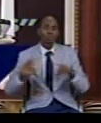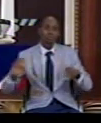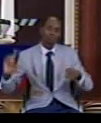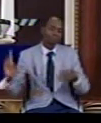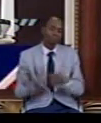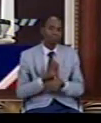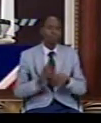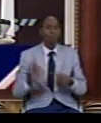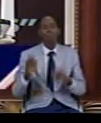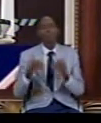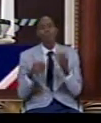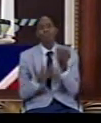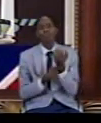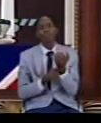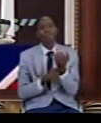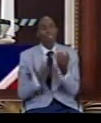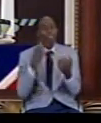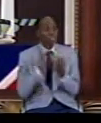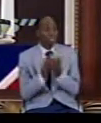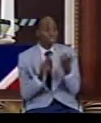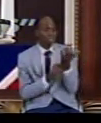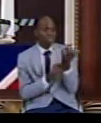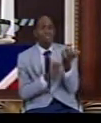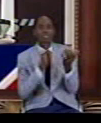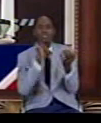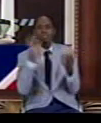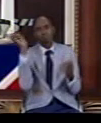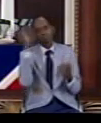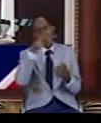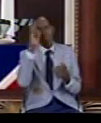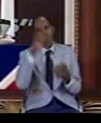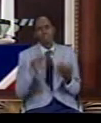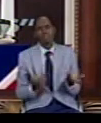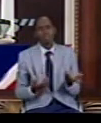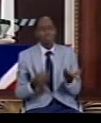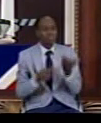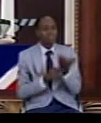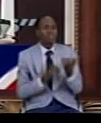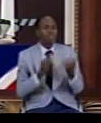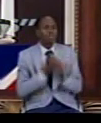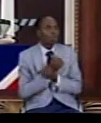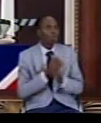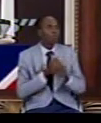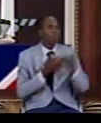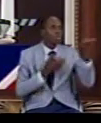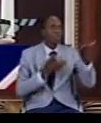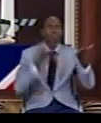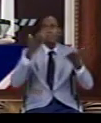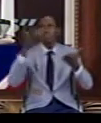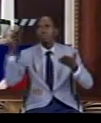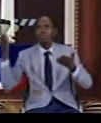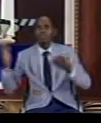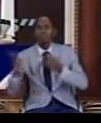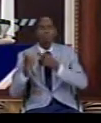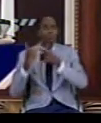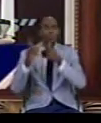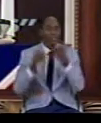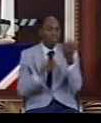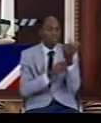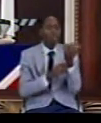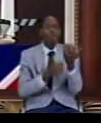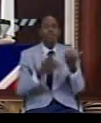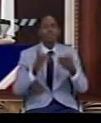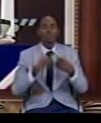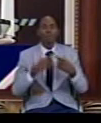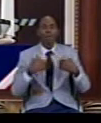know, self would like to be careless. Self would like to run here, run there. Self would like to have self-will,